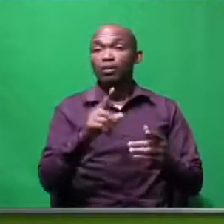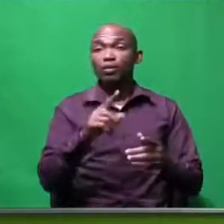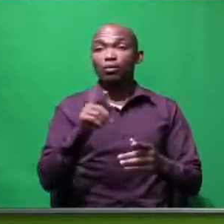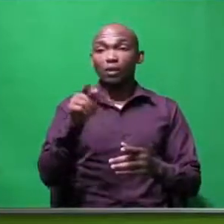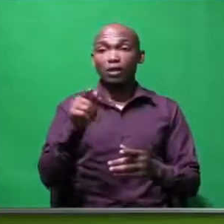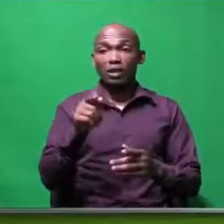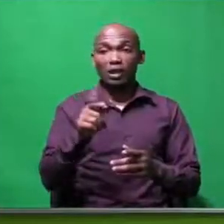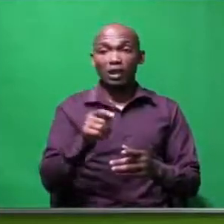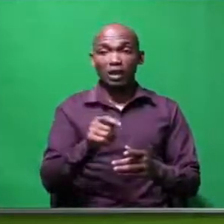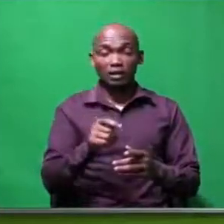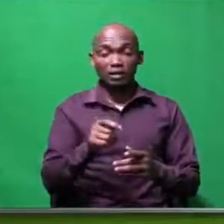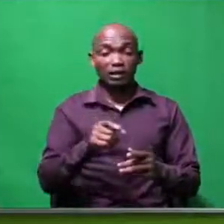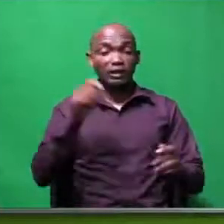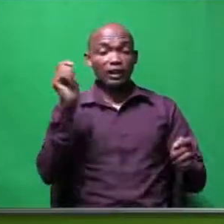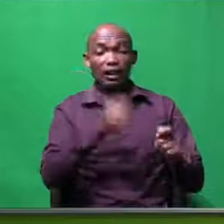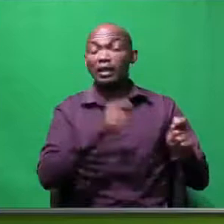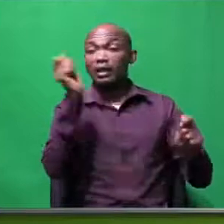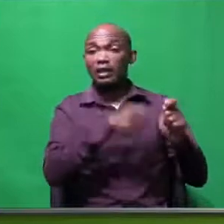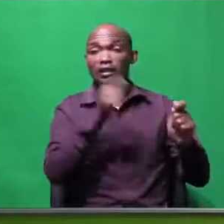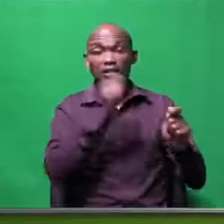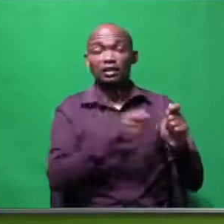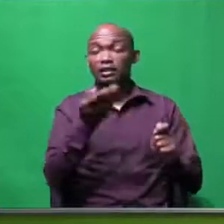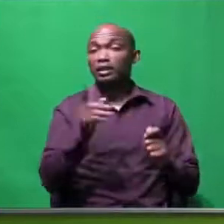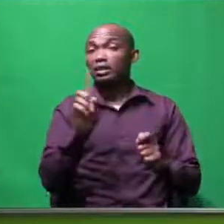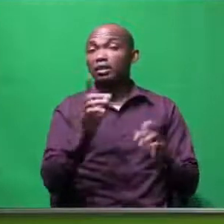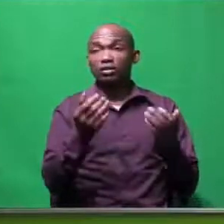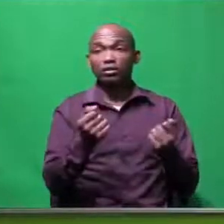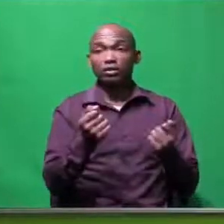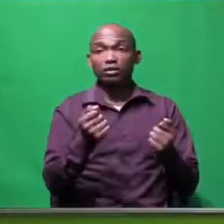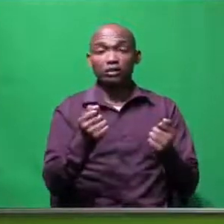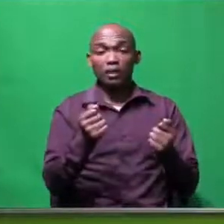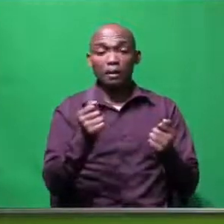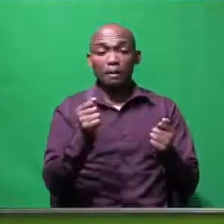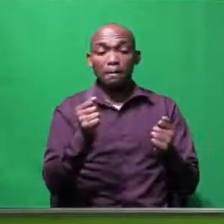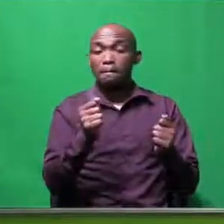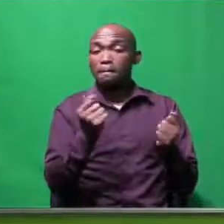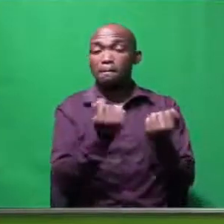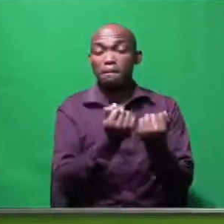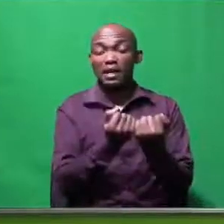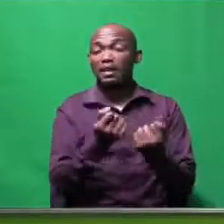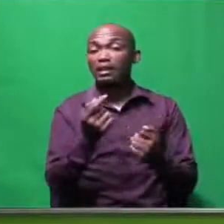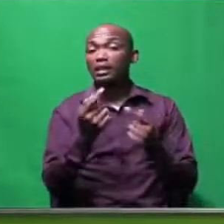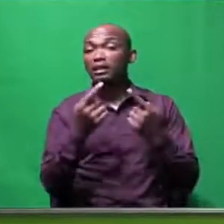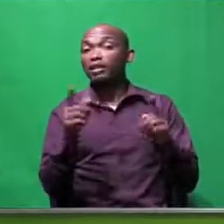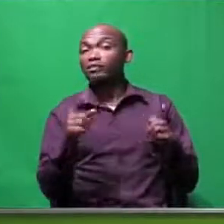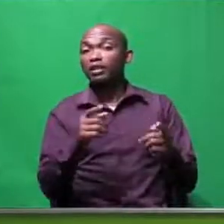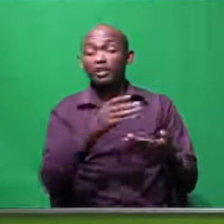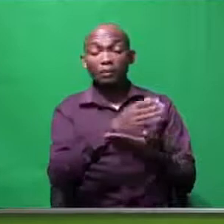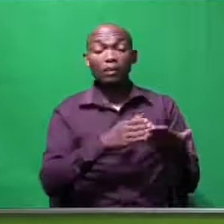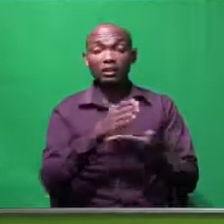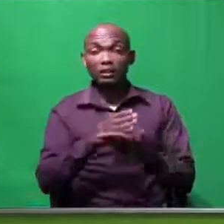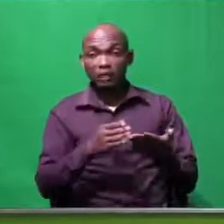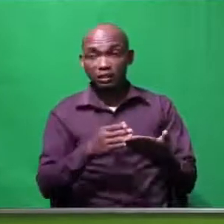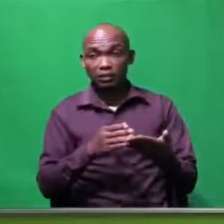when I hit this cannot make different pieces. And also, those rocks, when